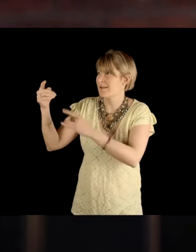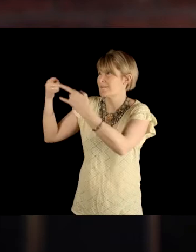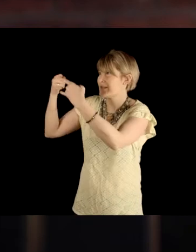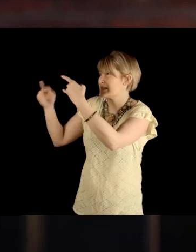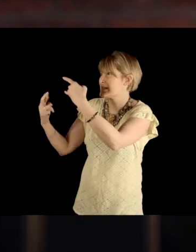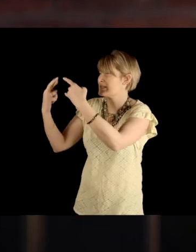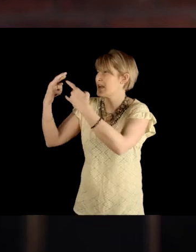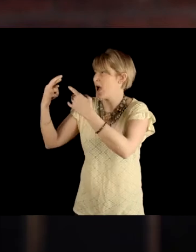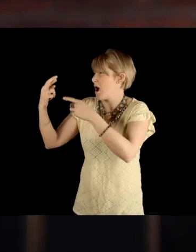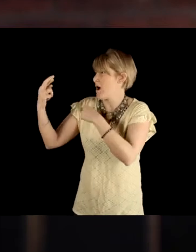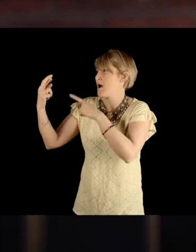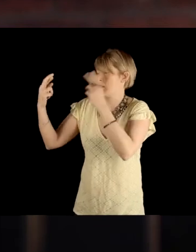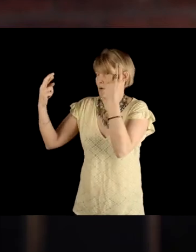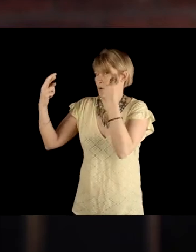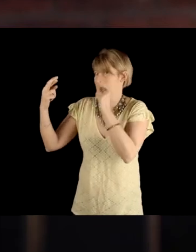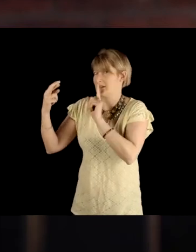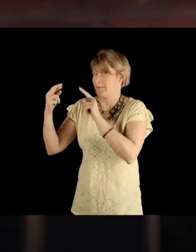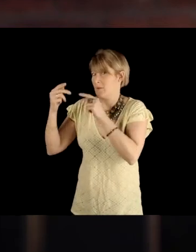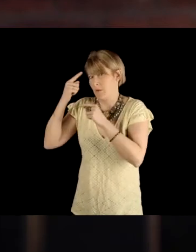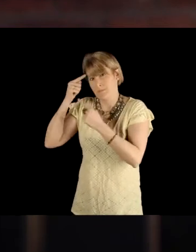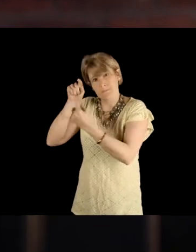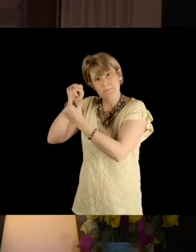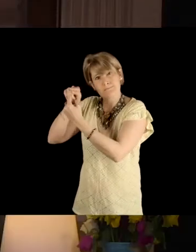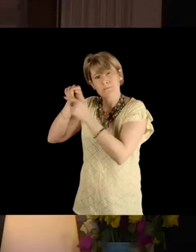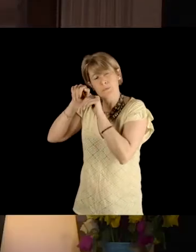and try and apply this particular technique.